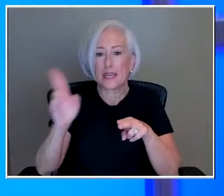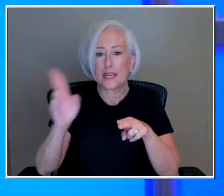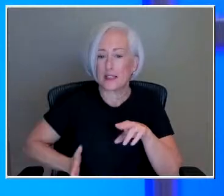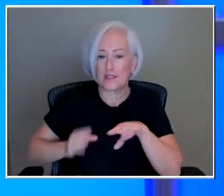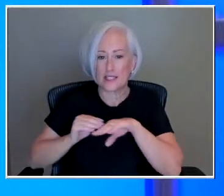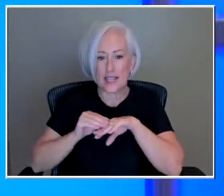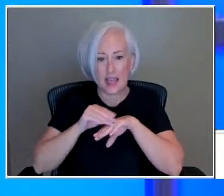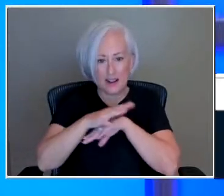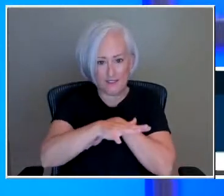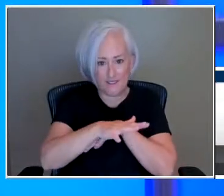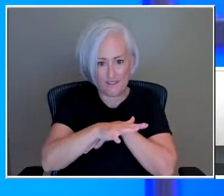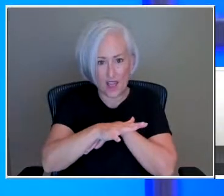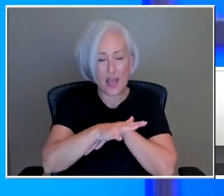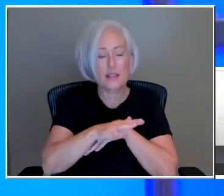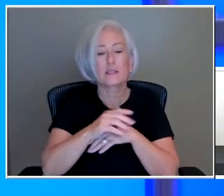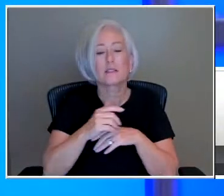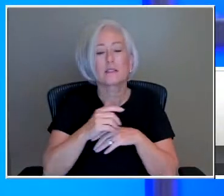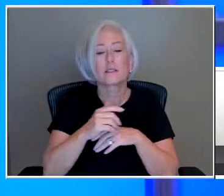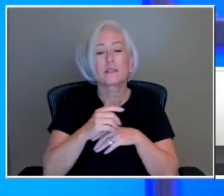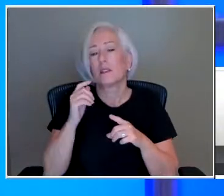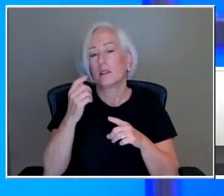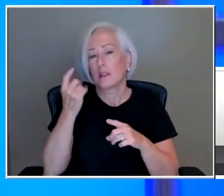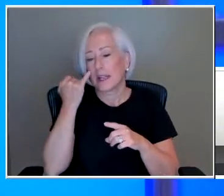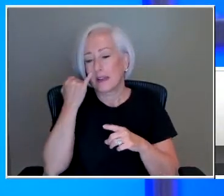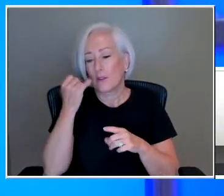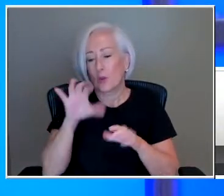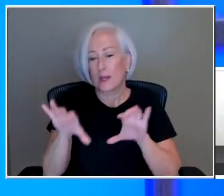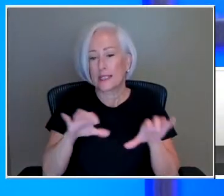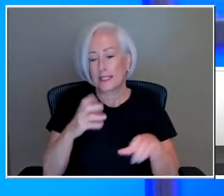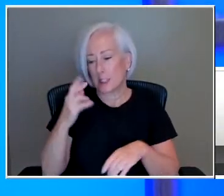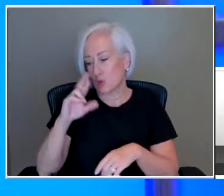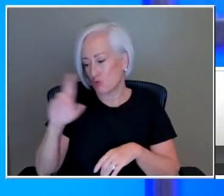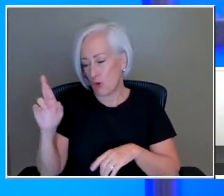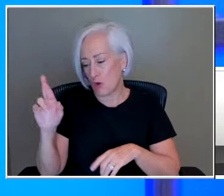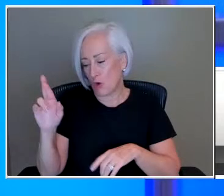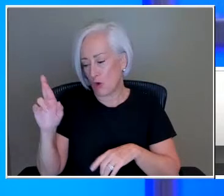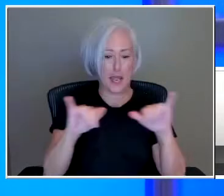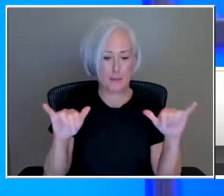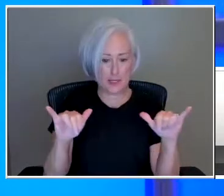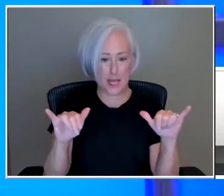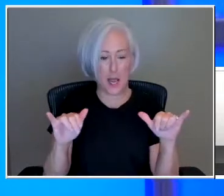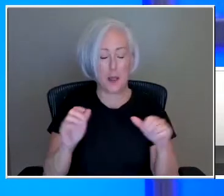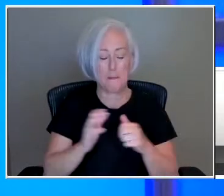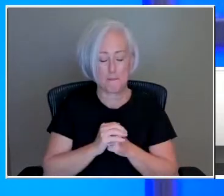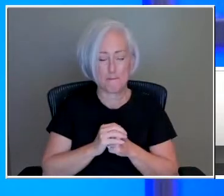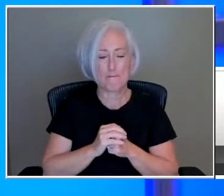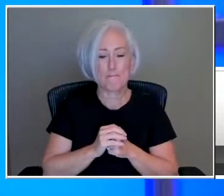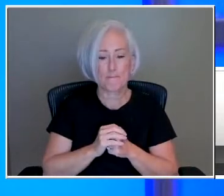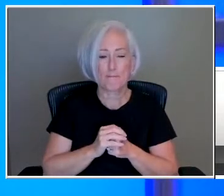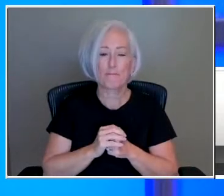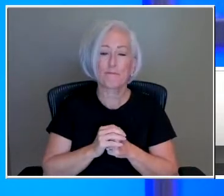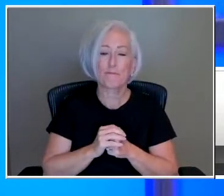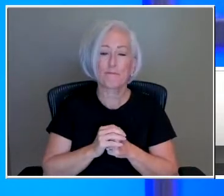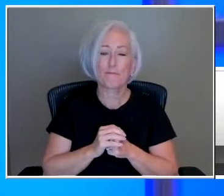both procedures, both the right side and the left side at one time. And also it would also take a lot